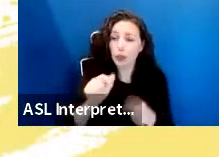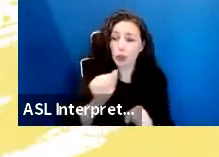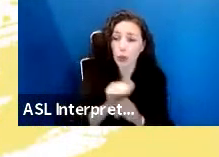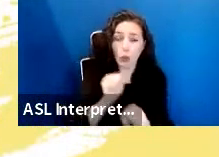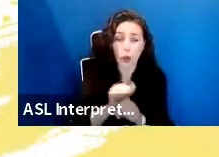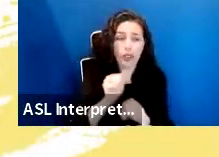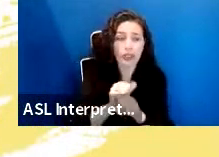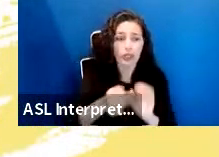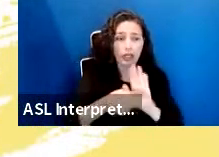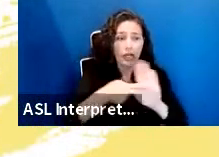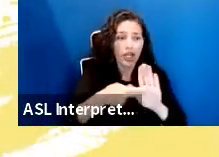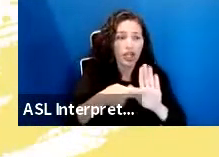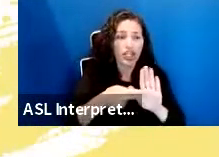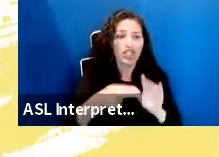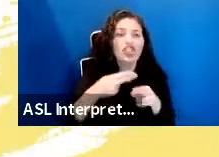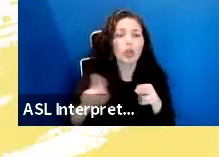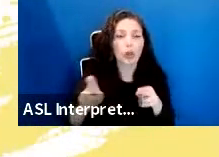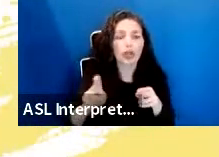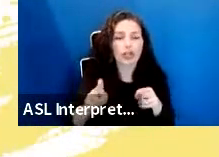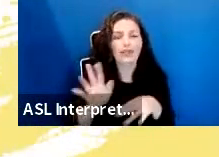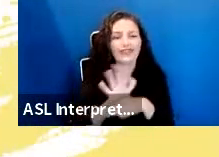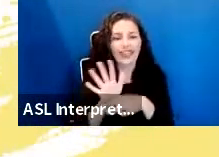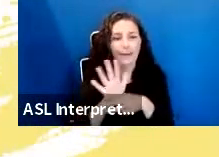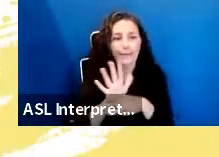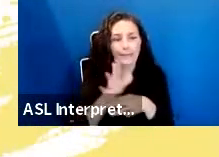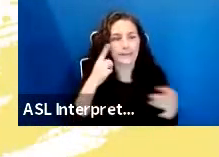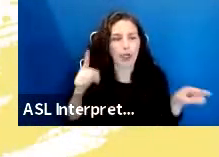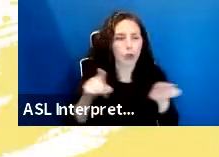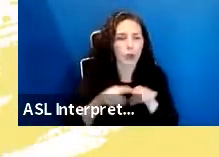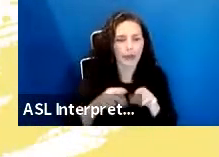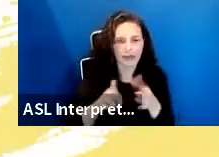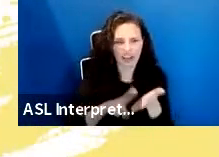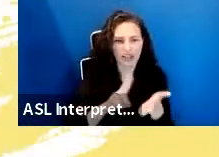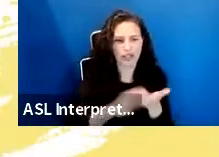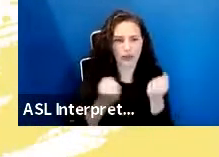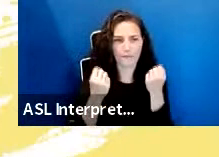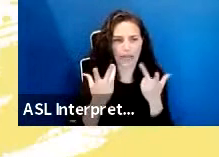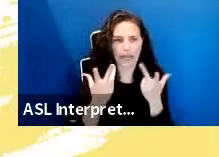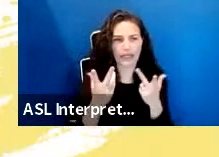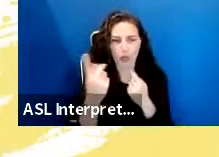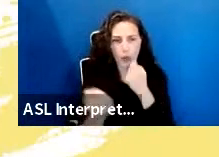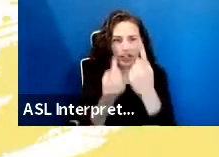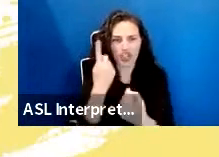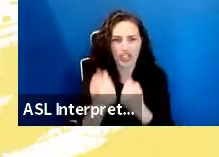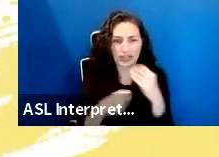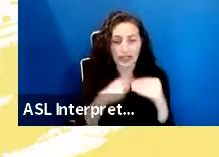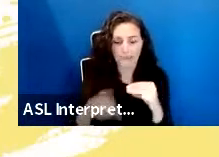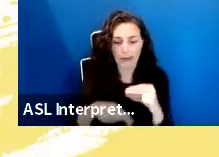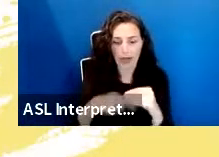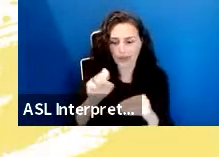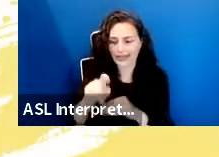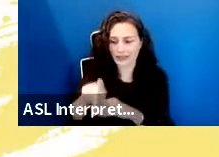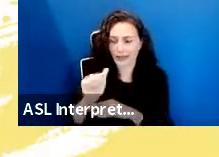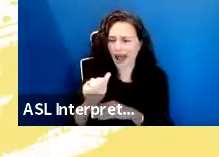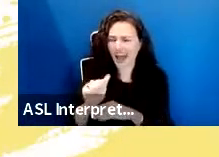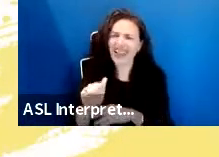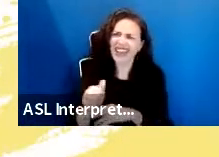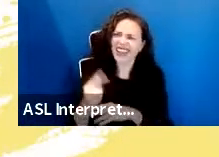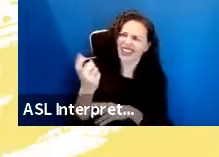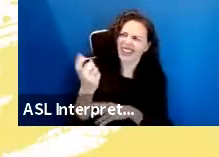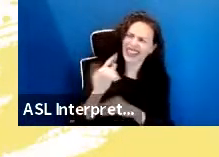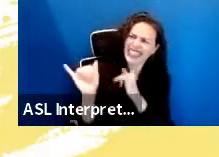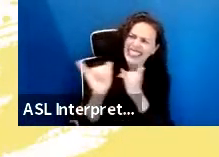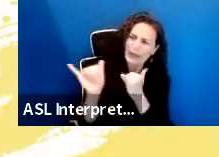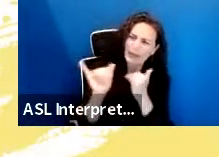the short film agreement. And so a lot of questions that we get surrounding the SPA is it like the short film